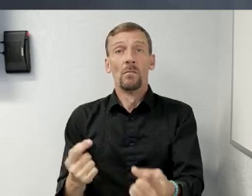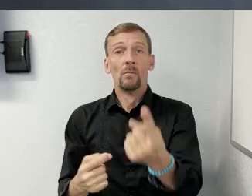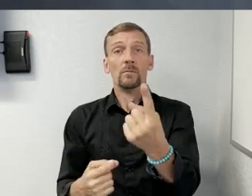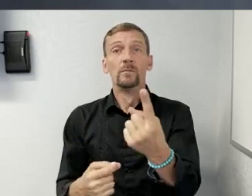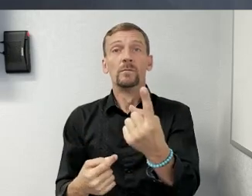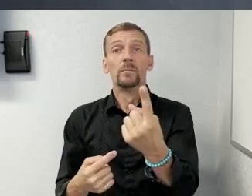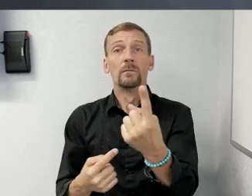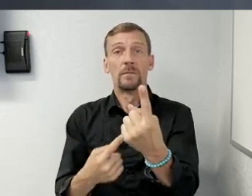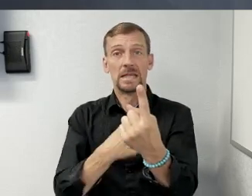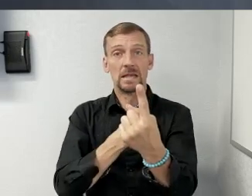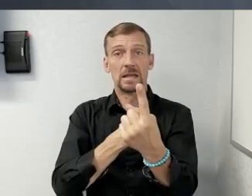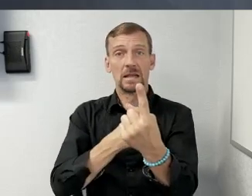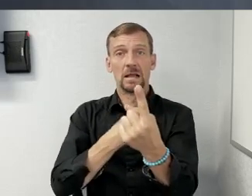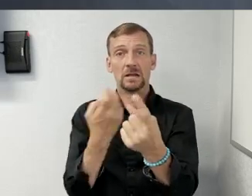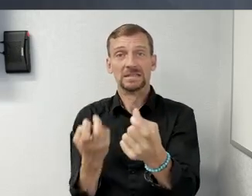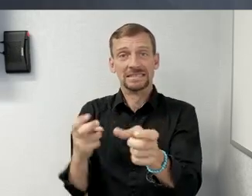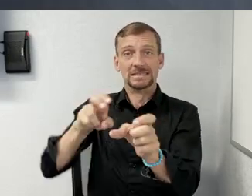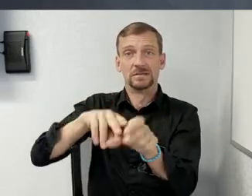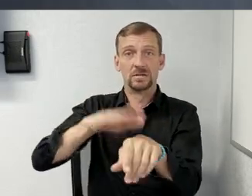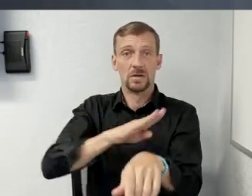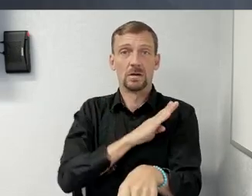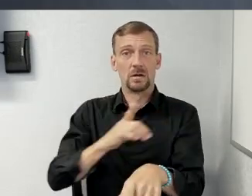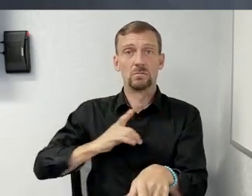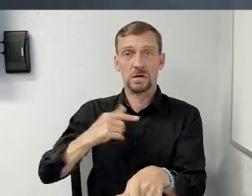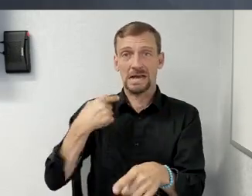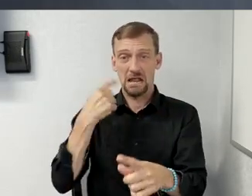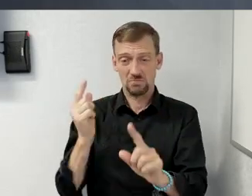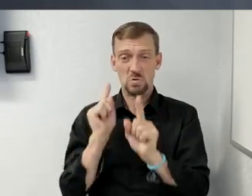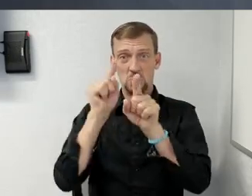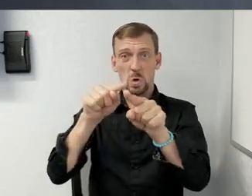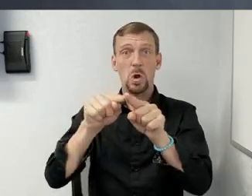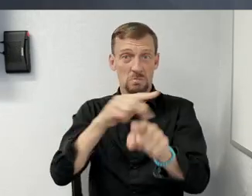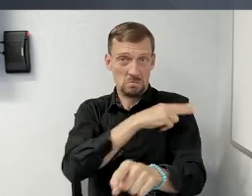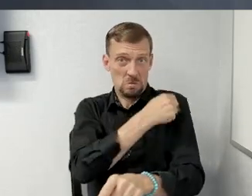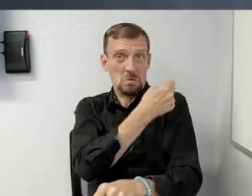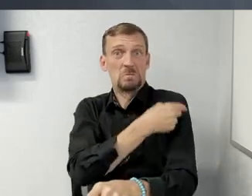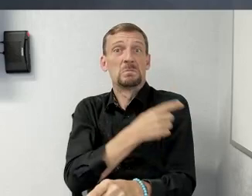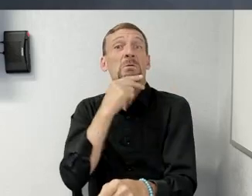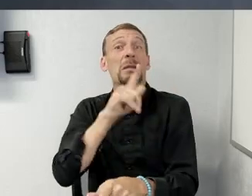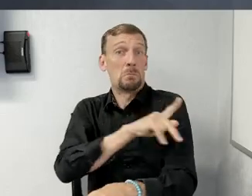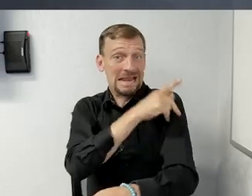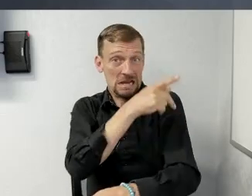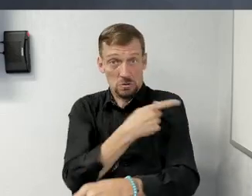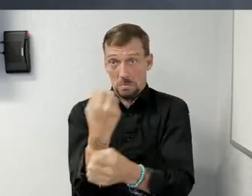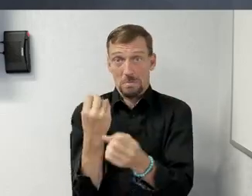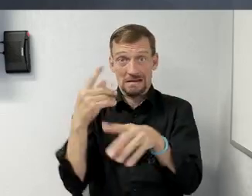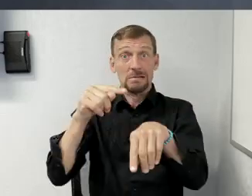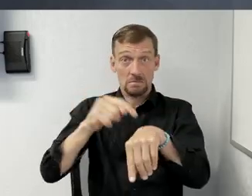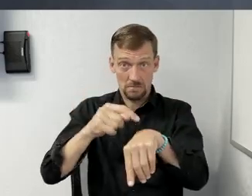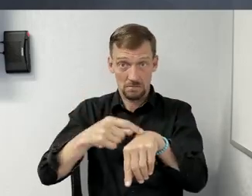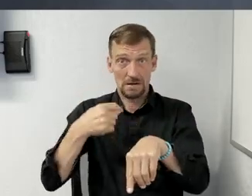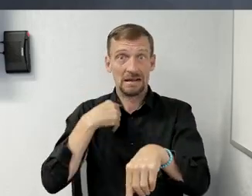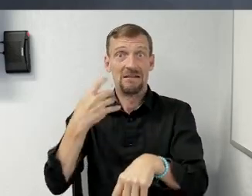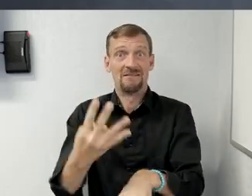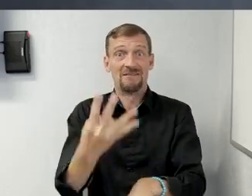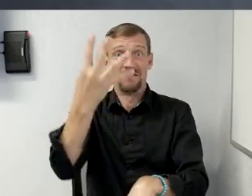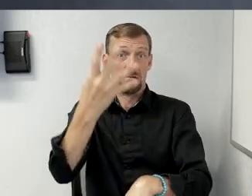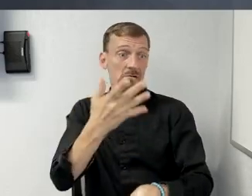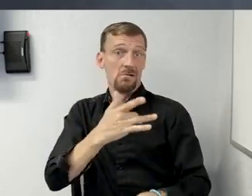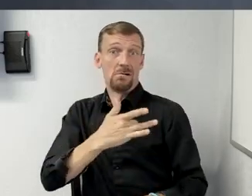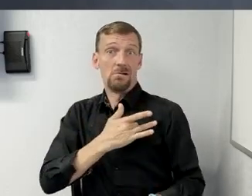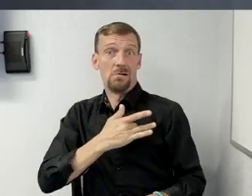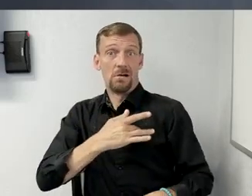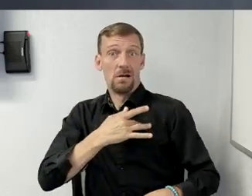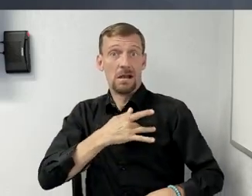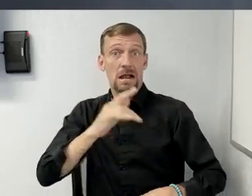One, when I came on the board, I'd been in the hospital as a patient a couple of times. I had quadruple bypass heart